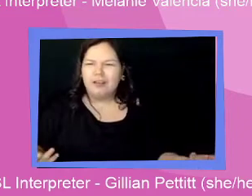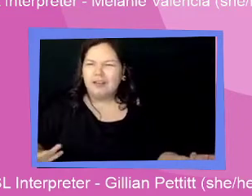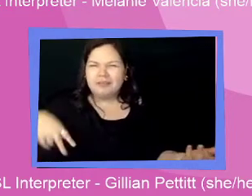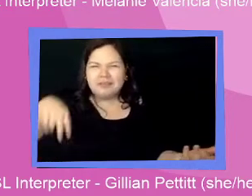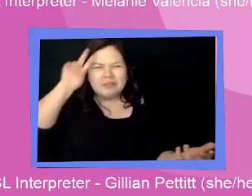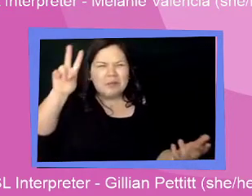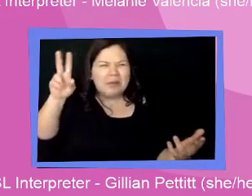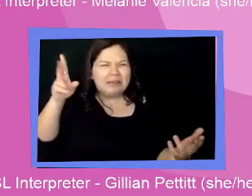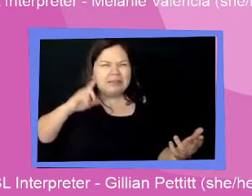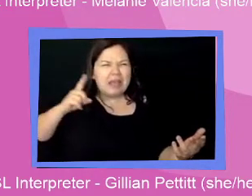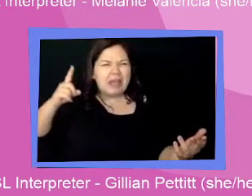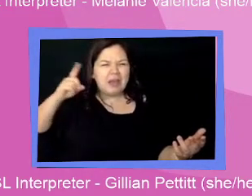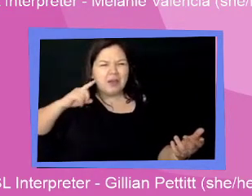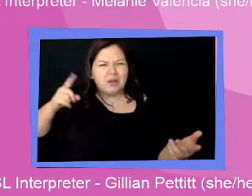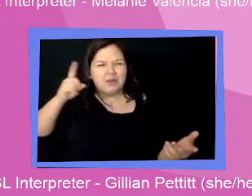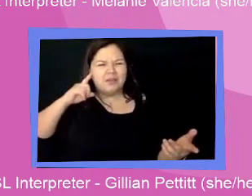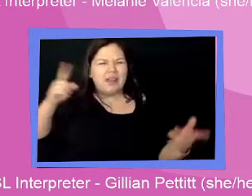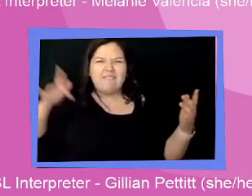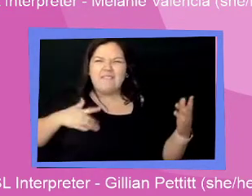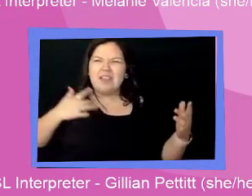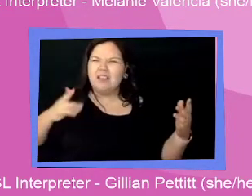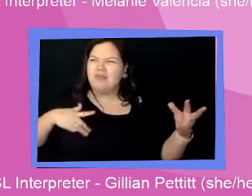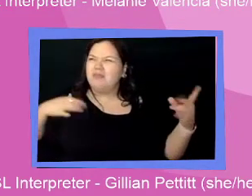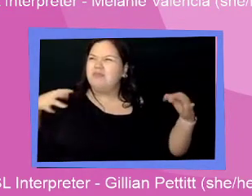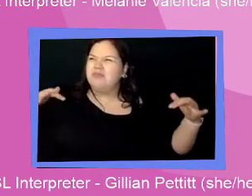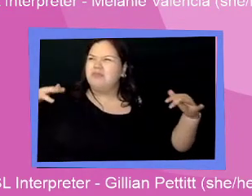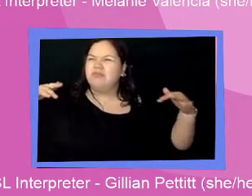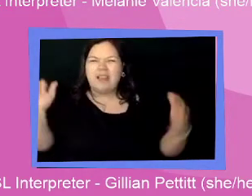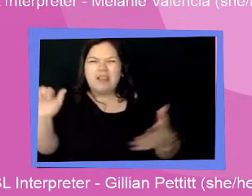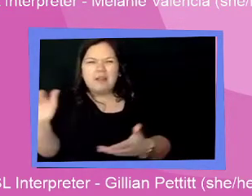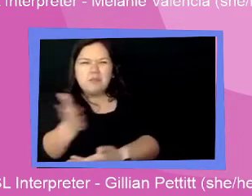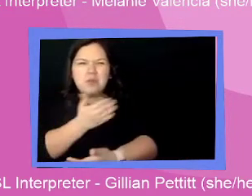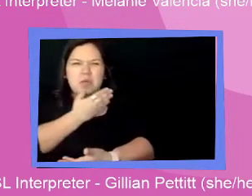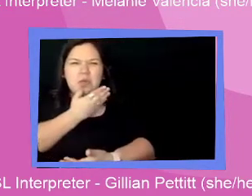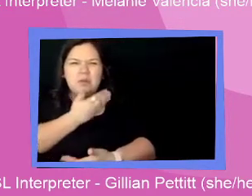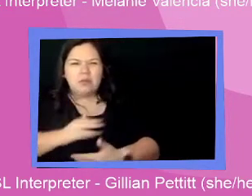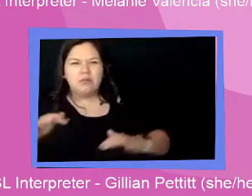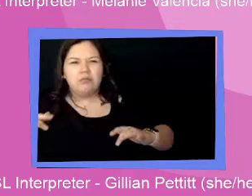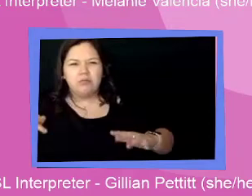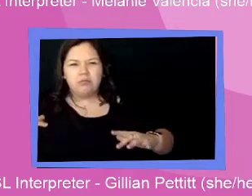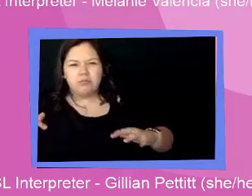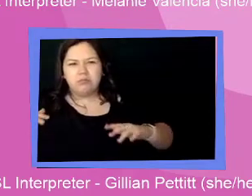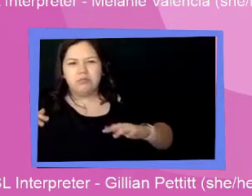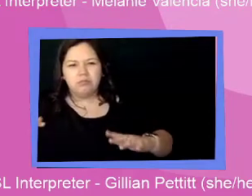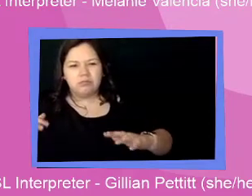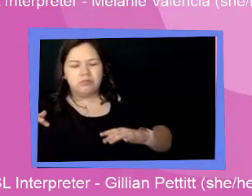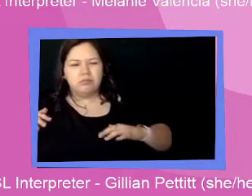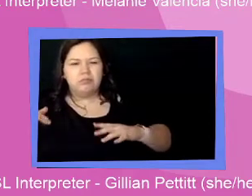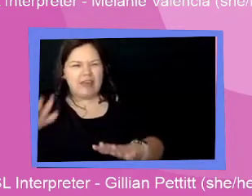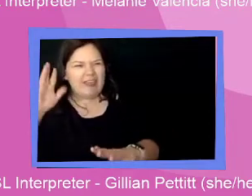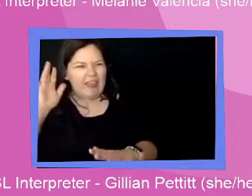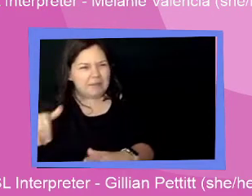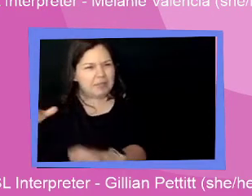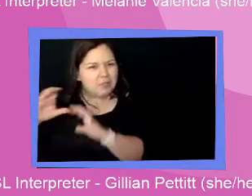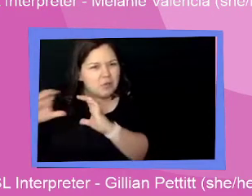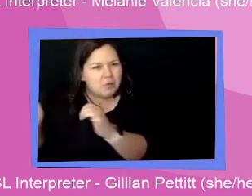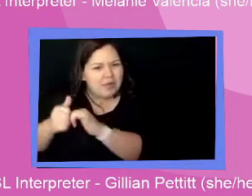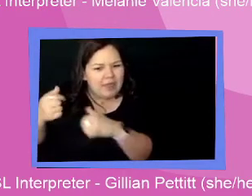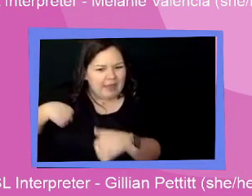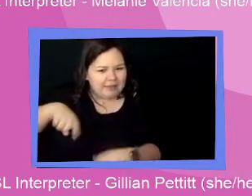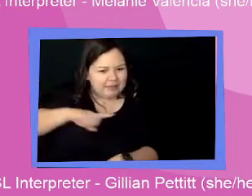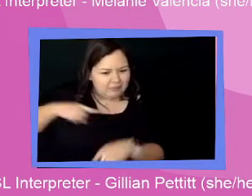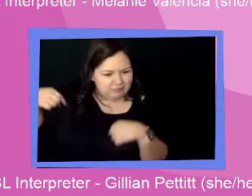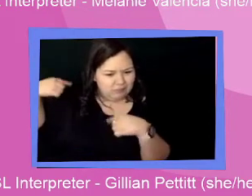makes. It echoes like the bass in this DJ set. It's been speaking to us, and we couldn't hear